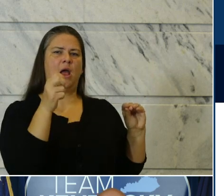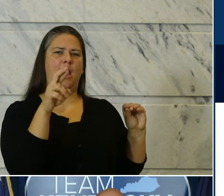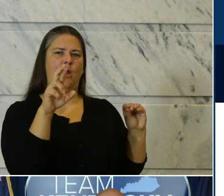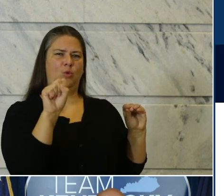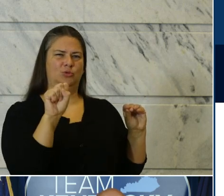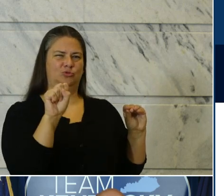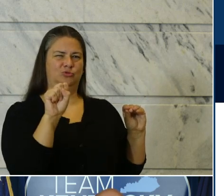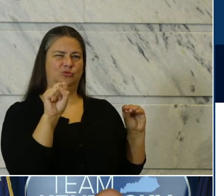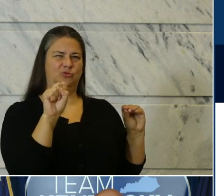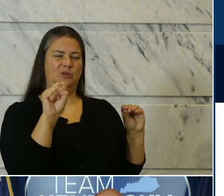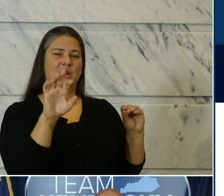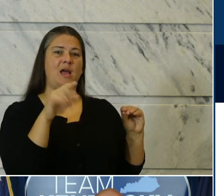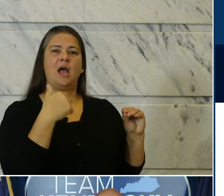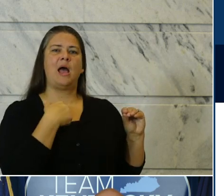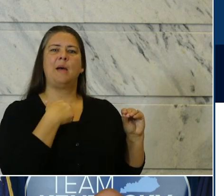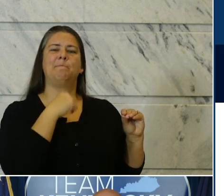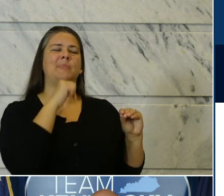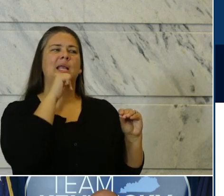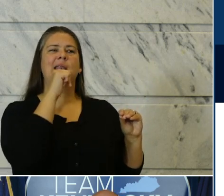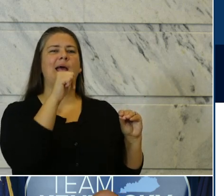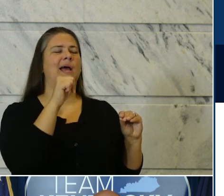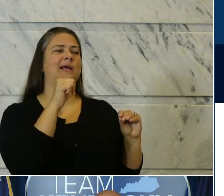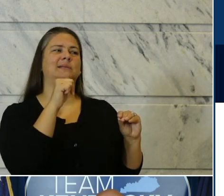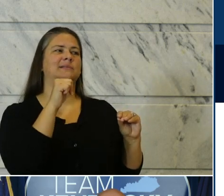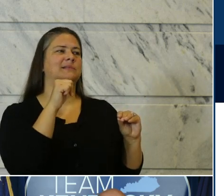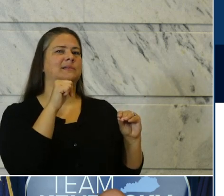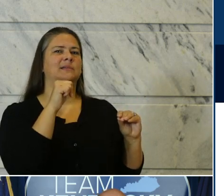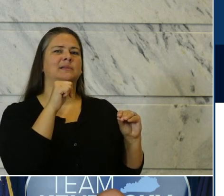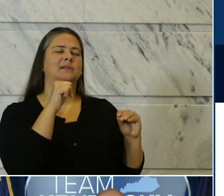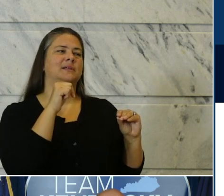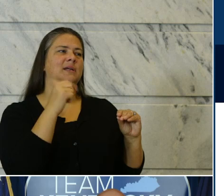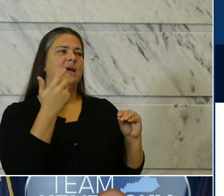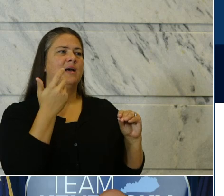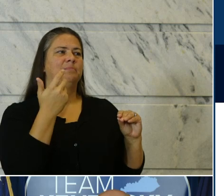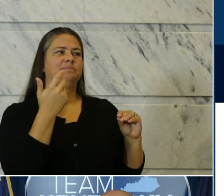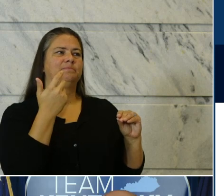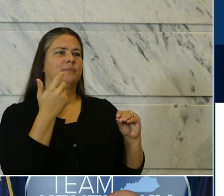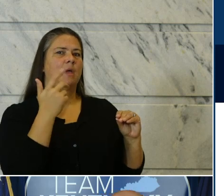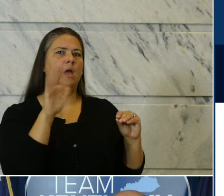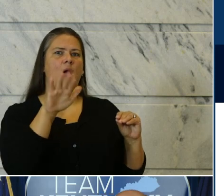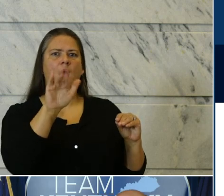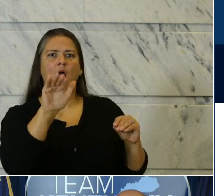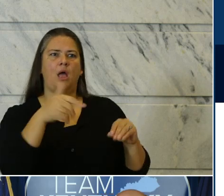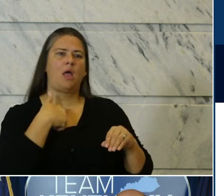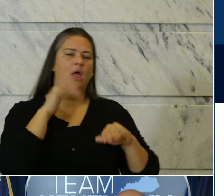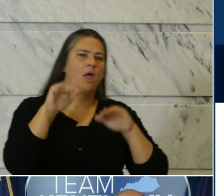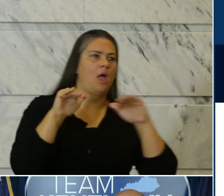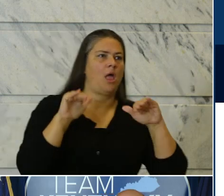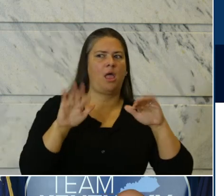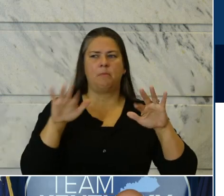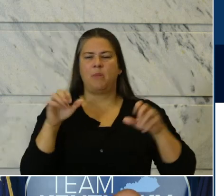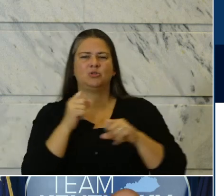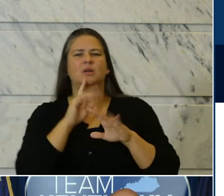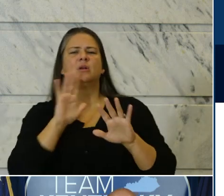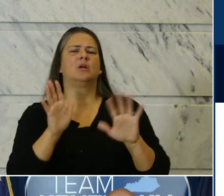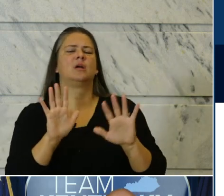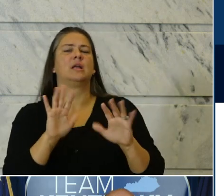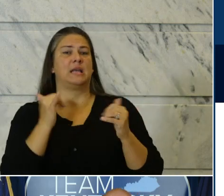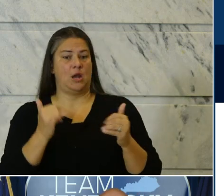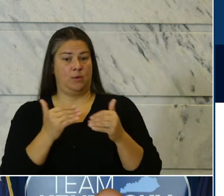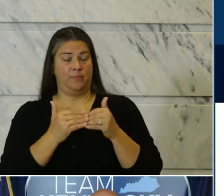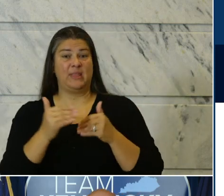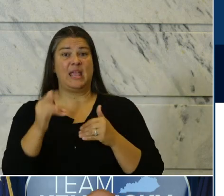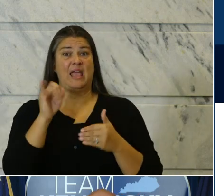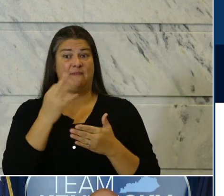moment. I'm not trying to go back in time. We're going to get a new steady state as we go forward. So people may have had folks in